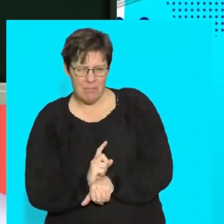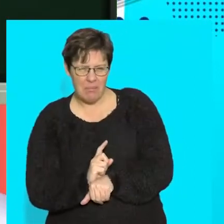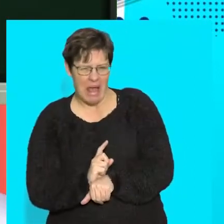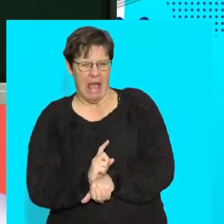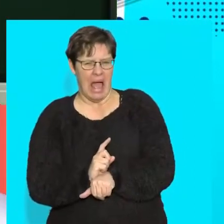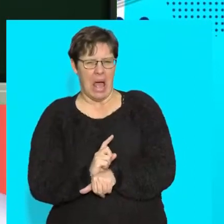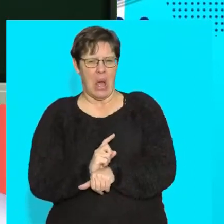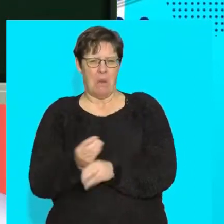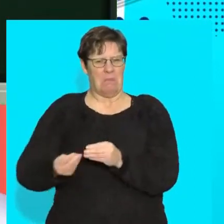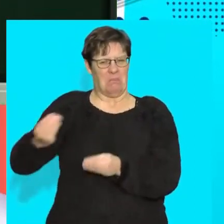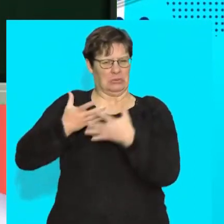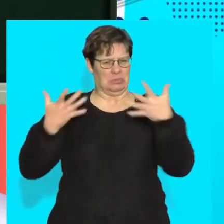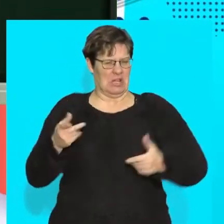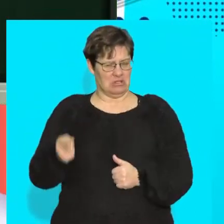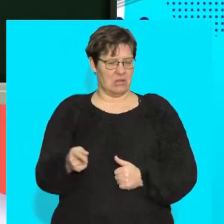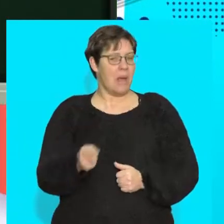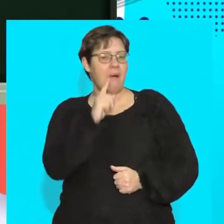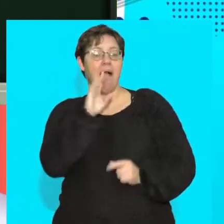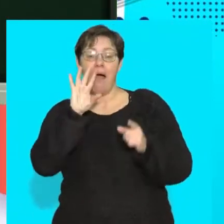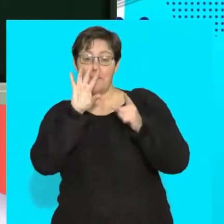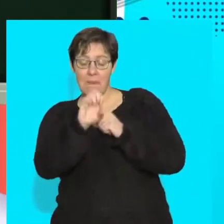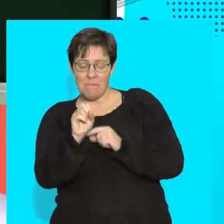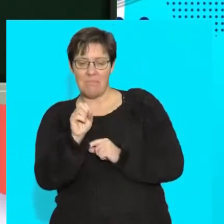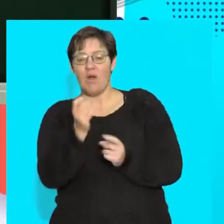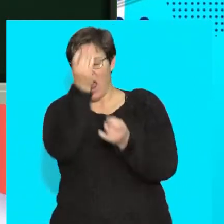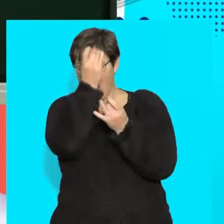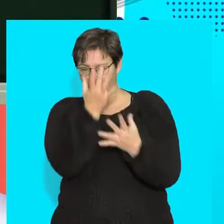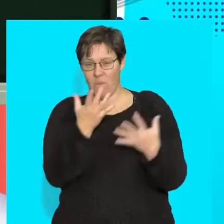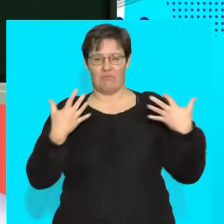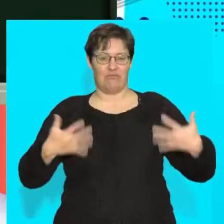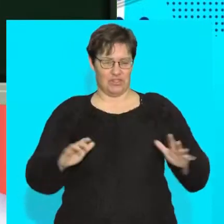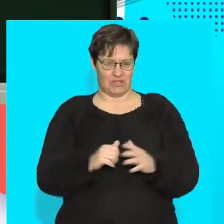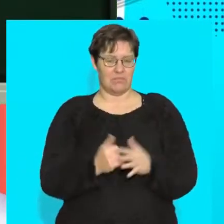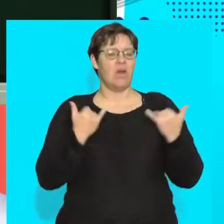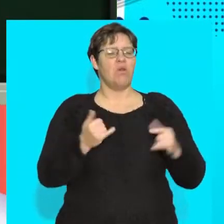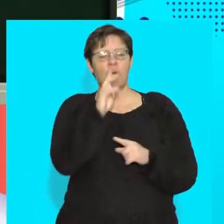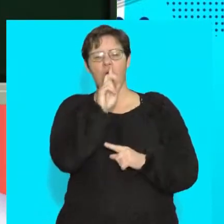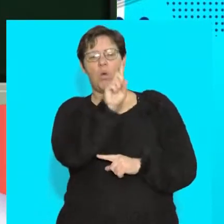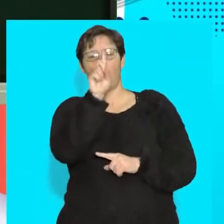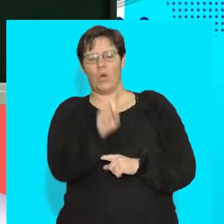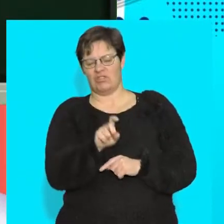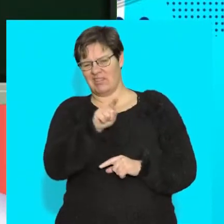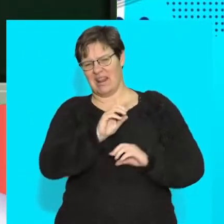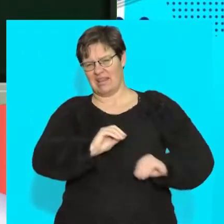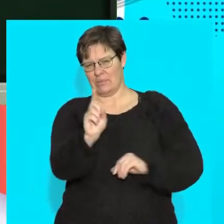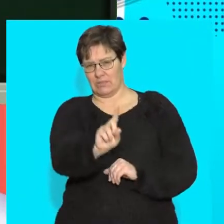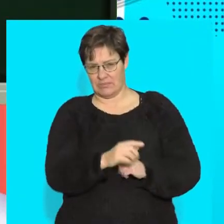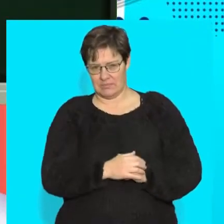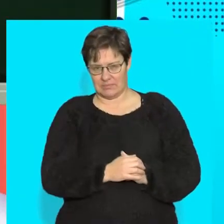will look at them and try to make an informed decision. But for now, let's look at our leading question for this particular lesson.